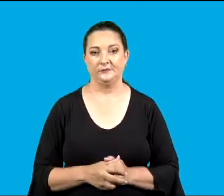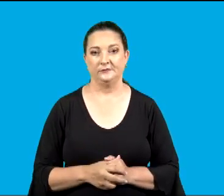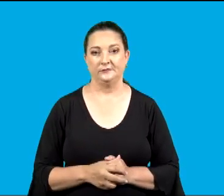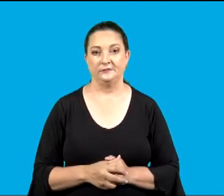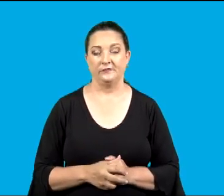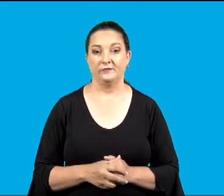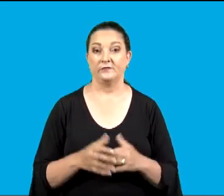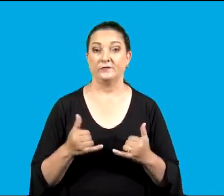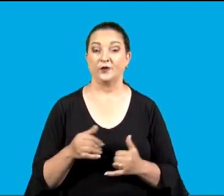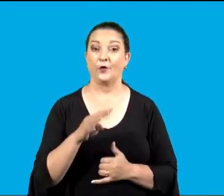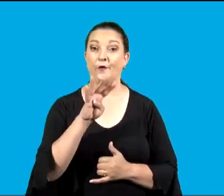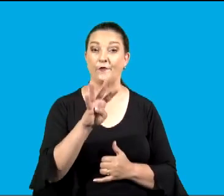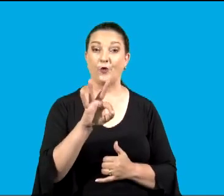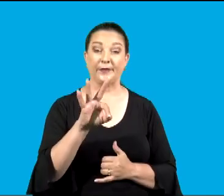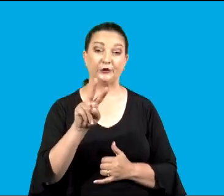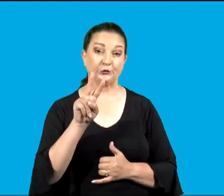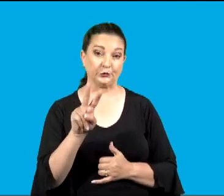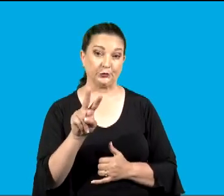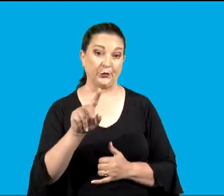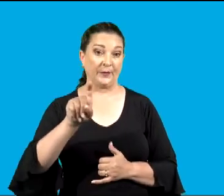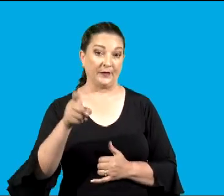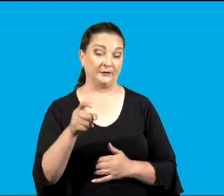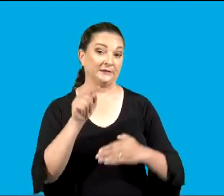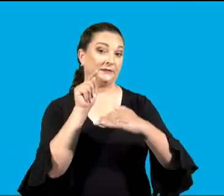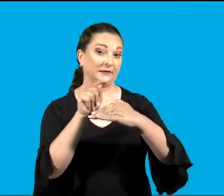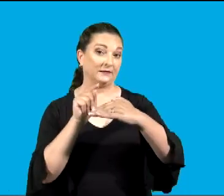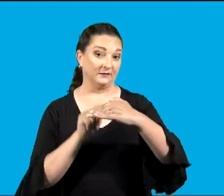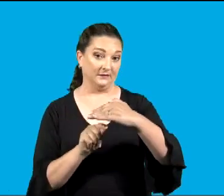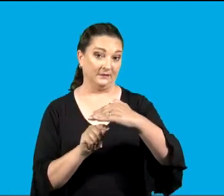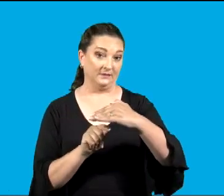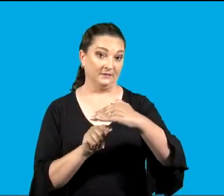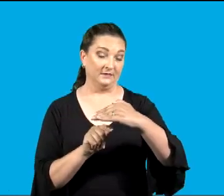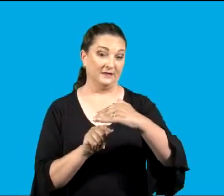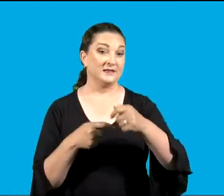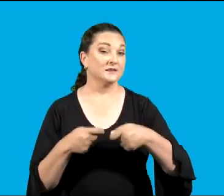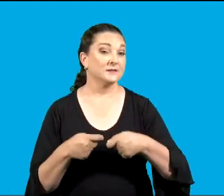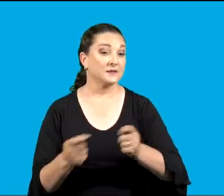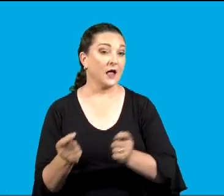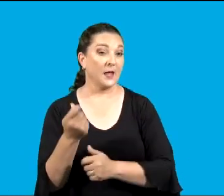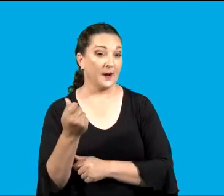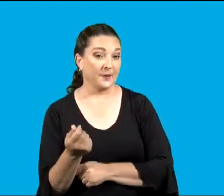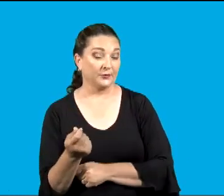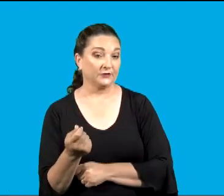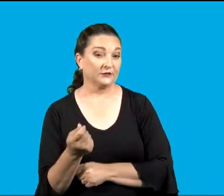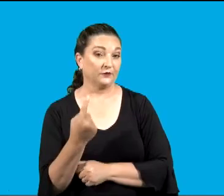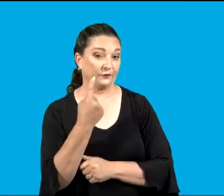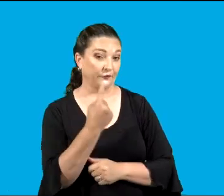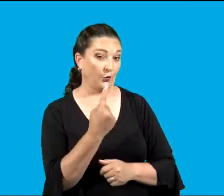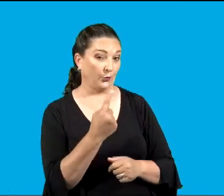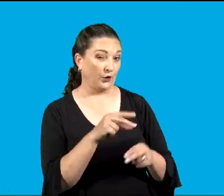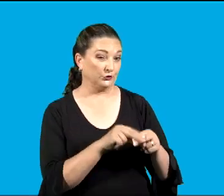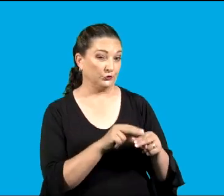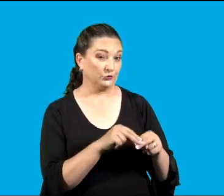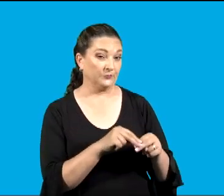432,000. So I can say my 432,000 divided now by my selling price per